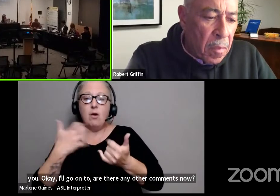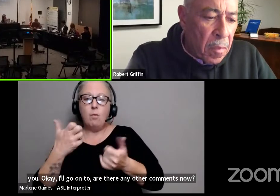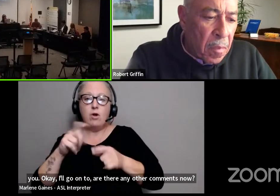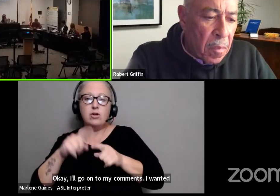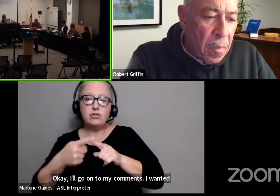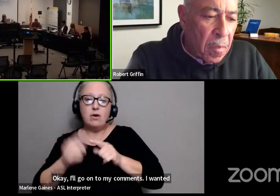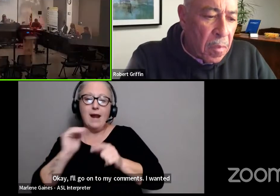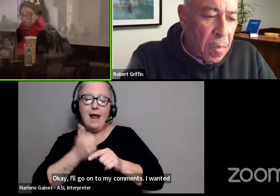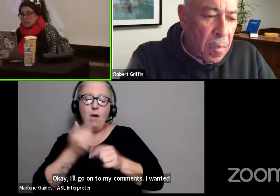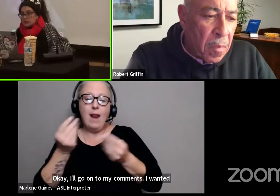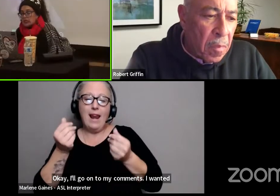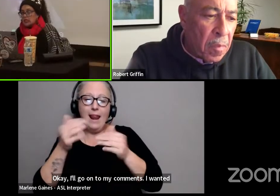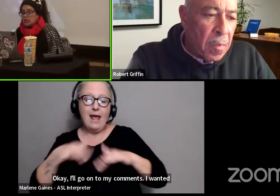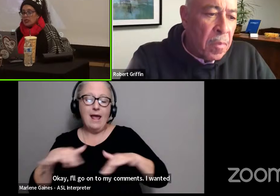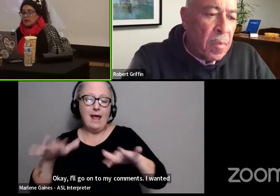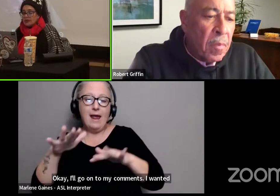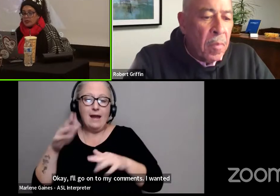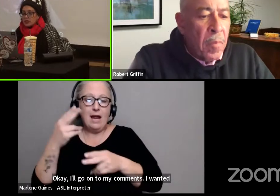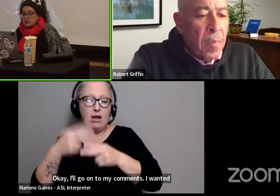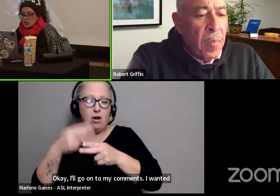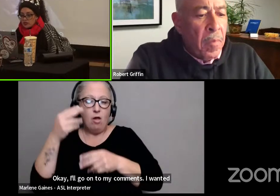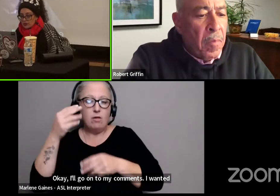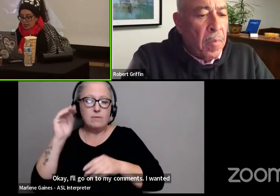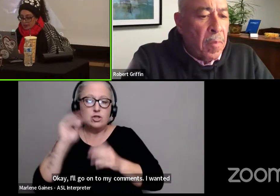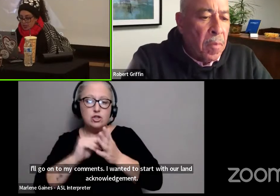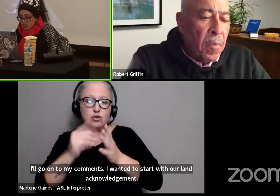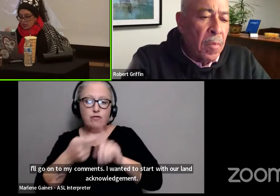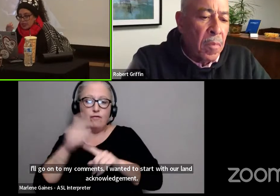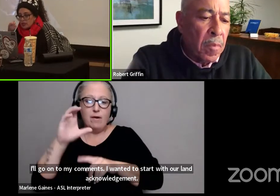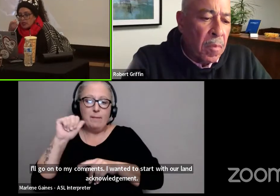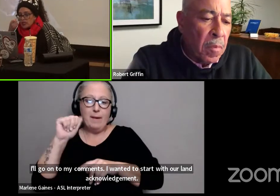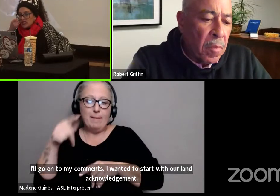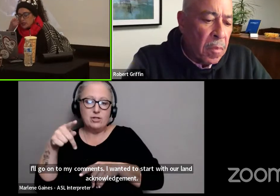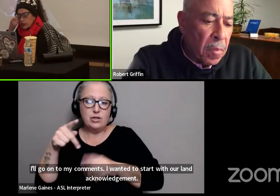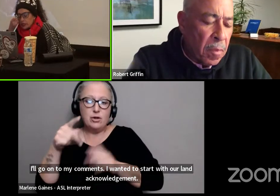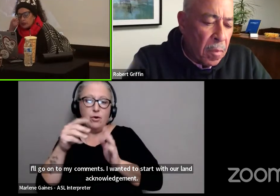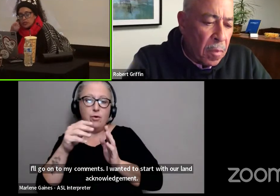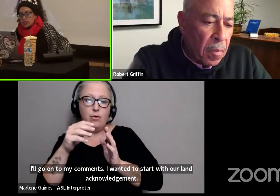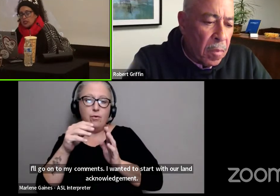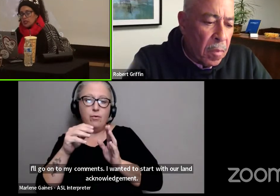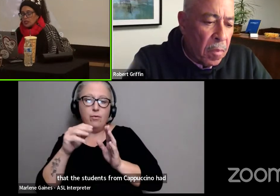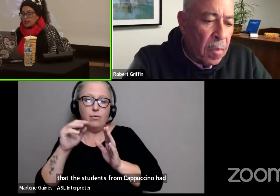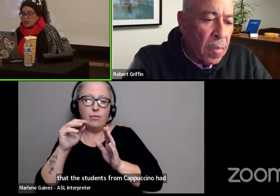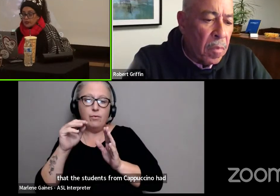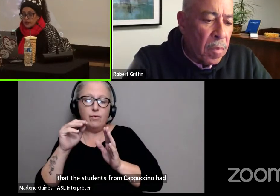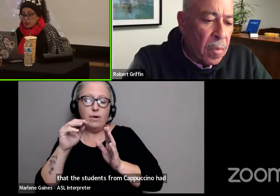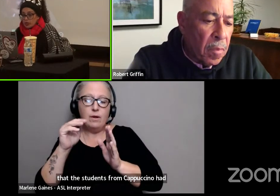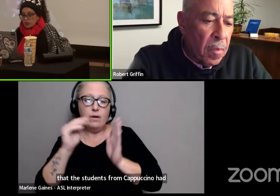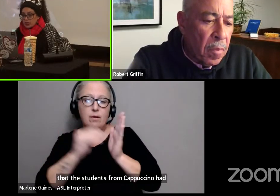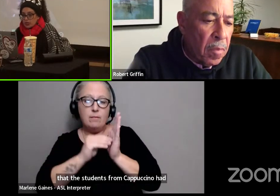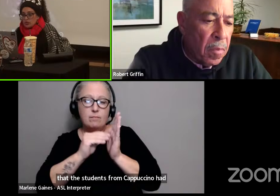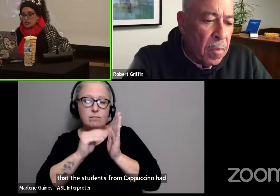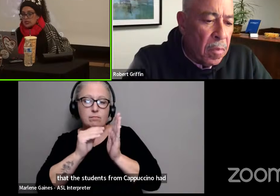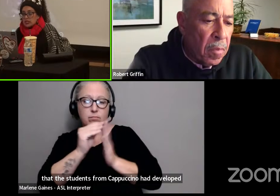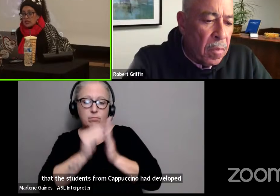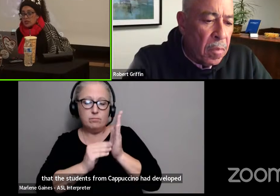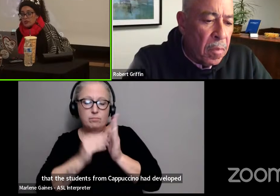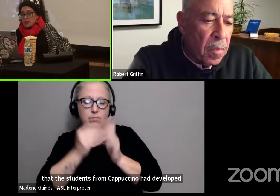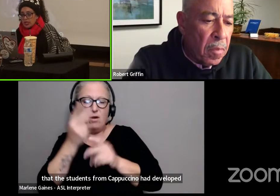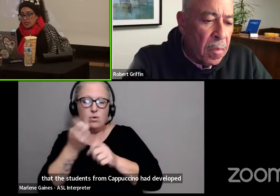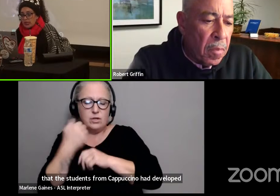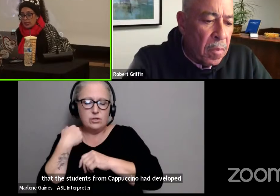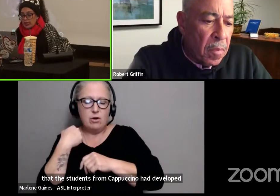start with our land acknowledgement that the students from Cappuccino had developed a couple years ago. It says